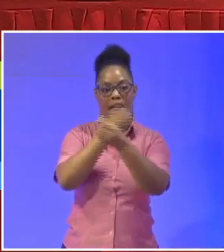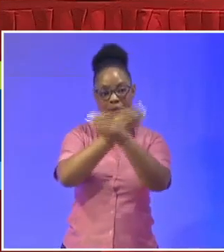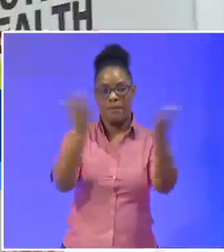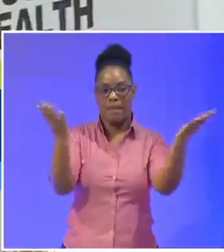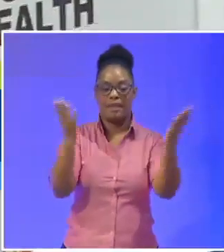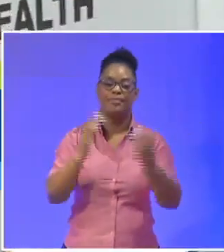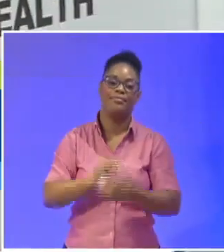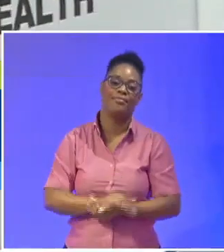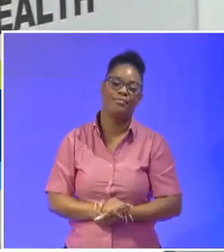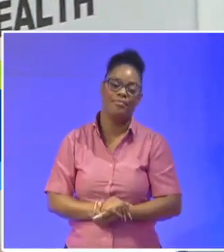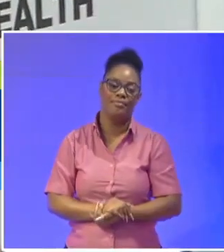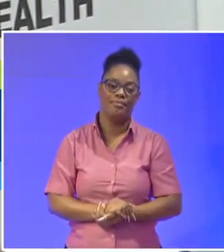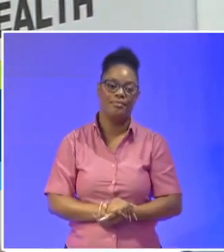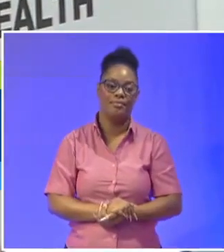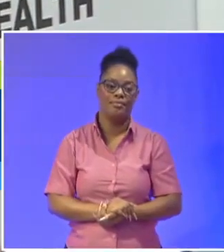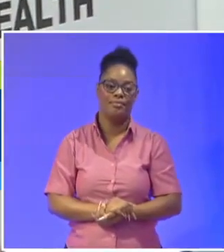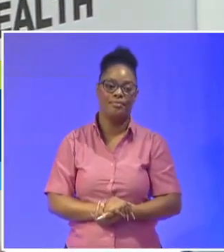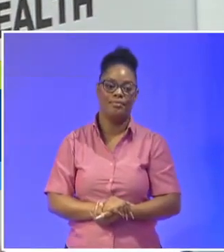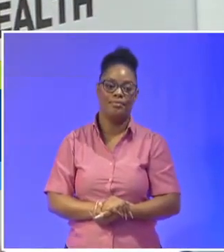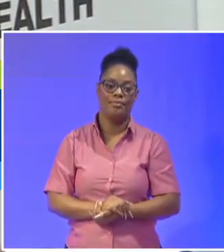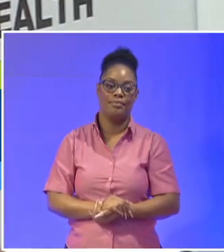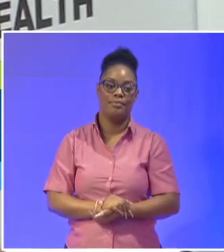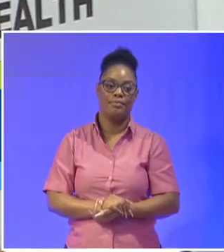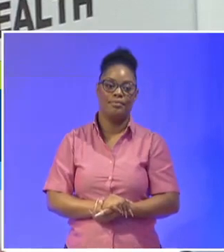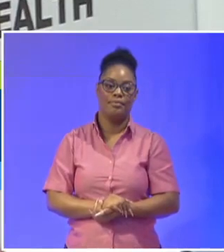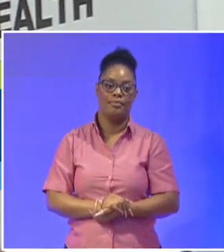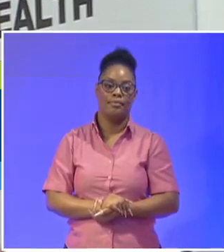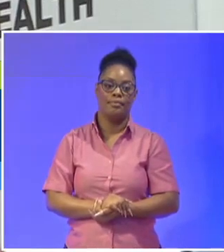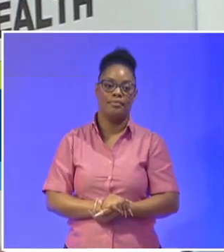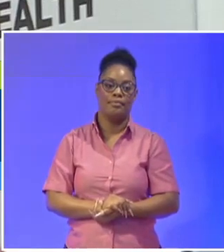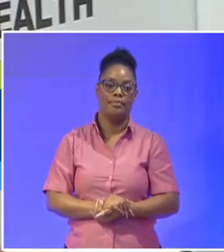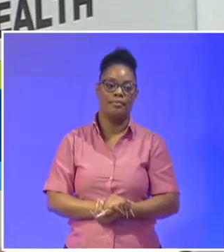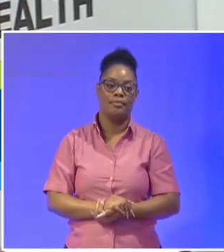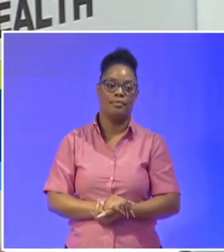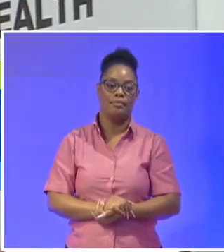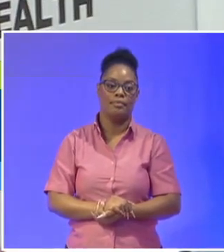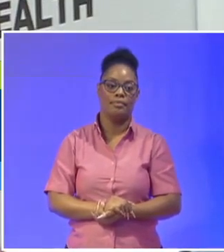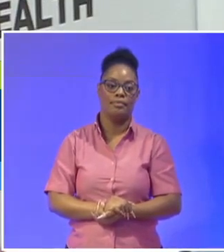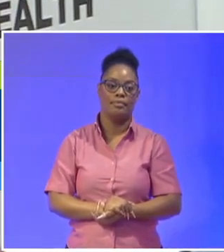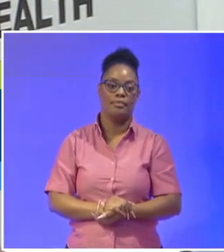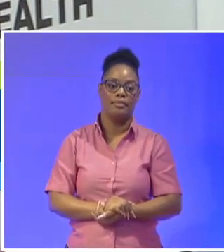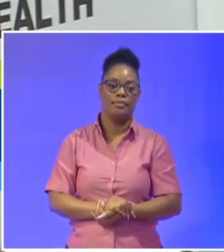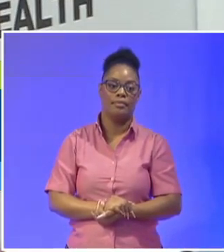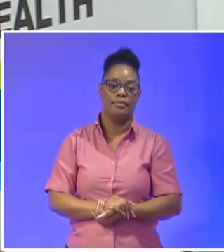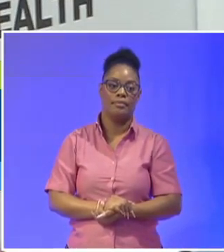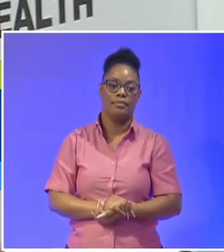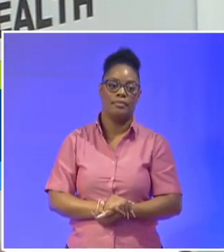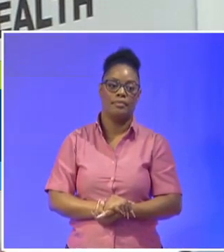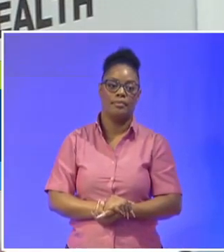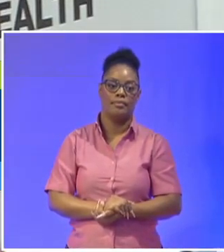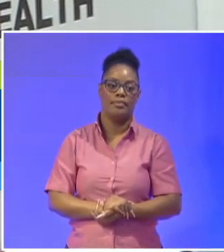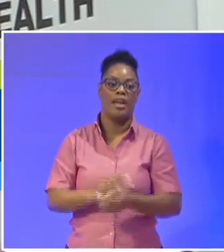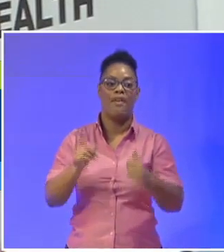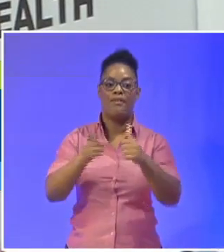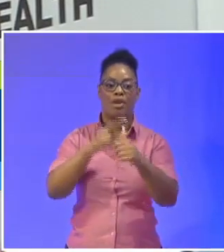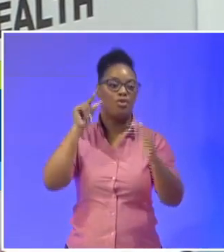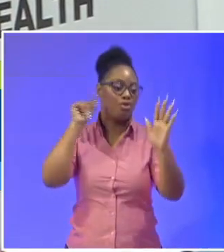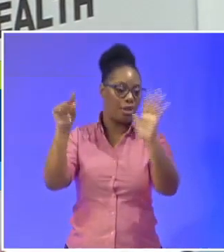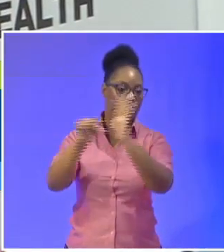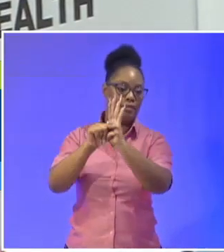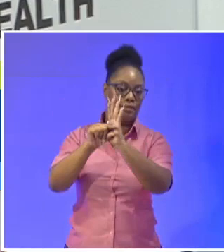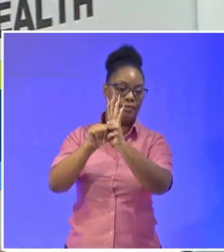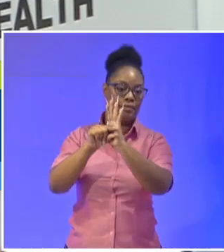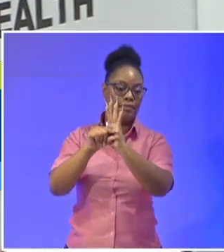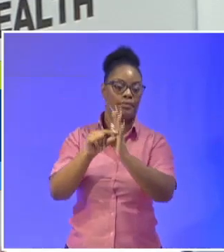system. Thank you. So I think there was some technical issues with the slides. So if we could have the first slide for the second